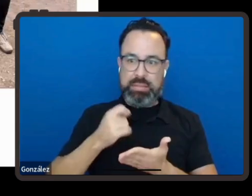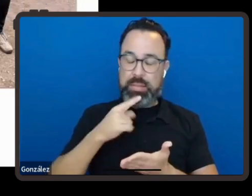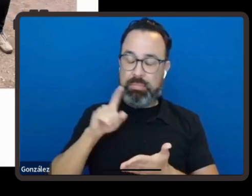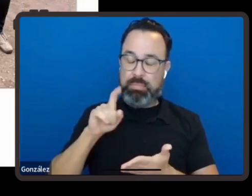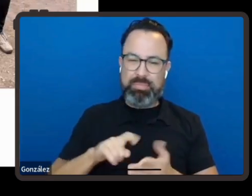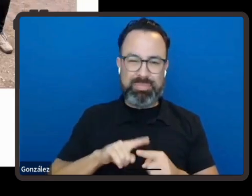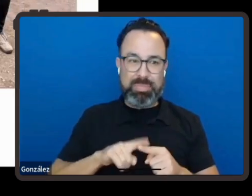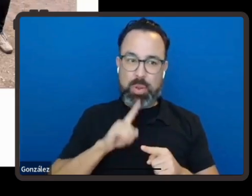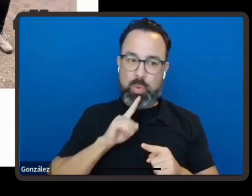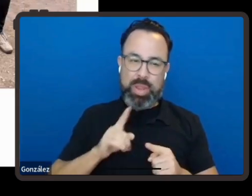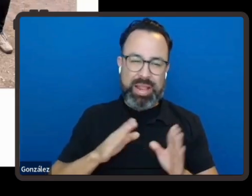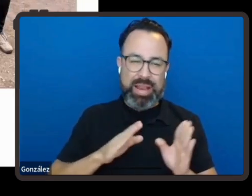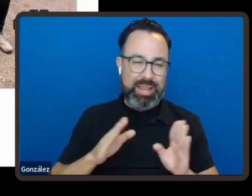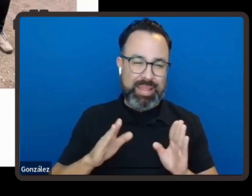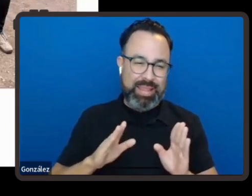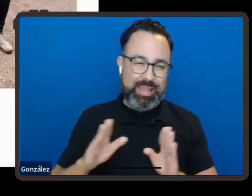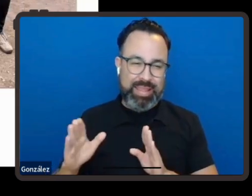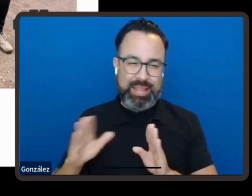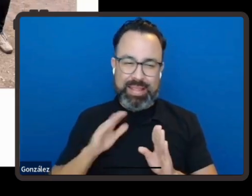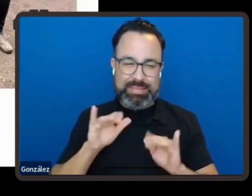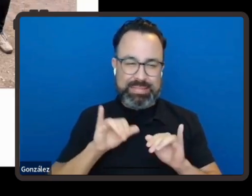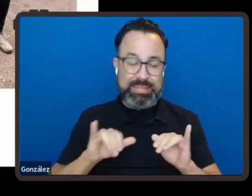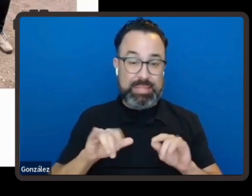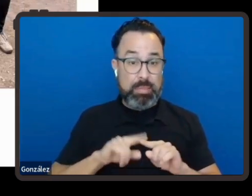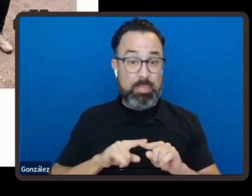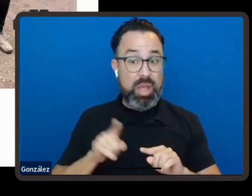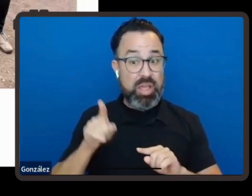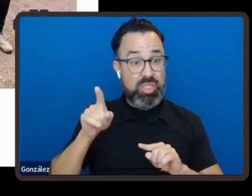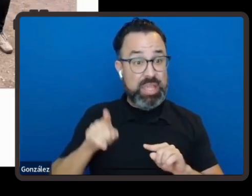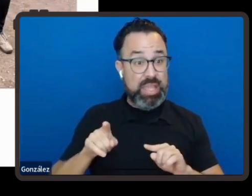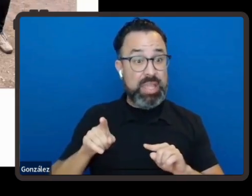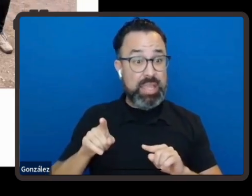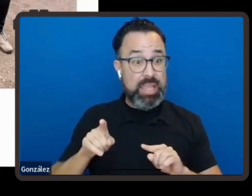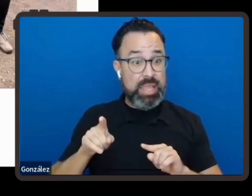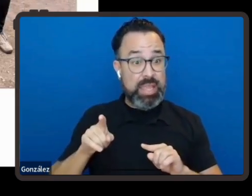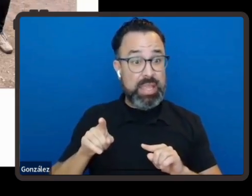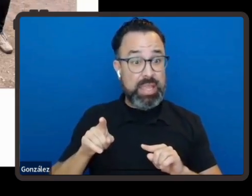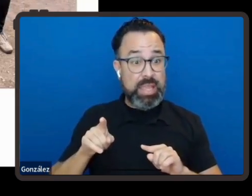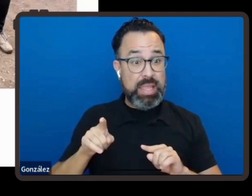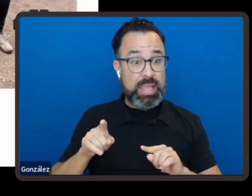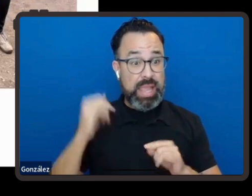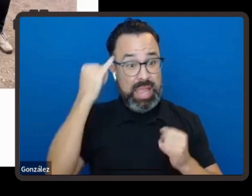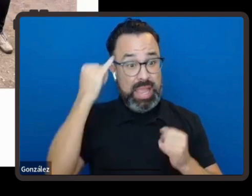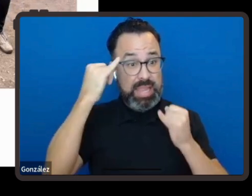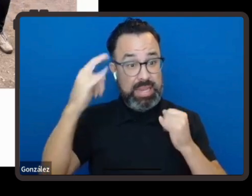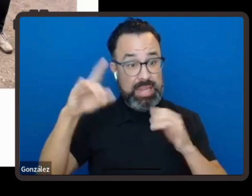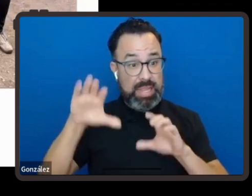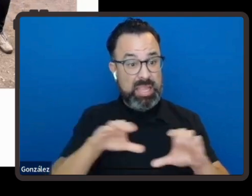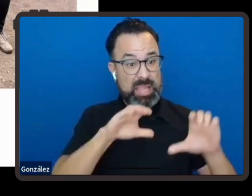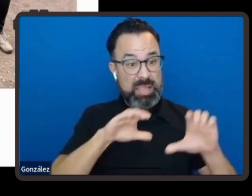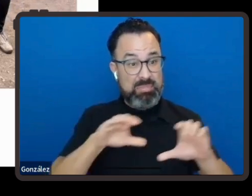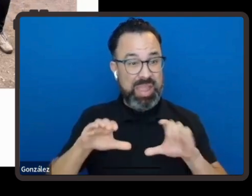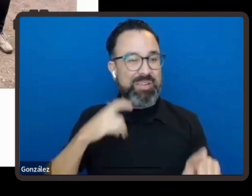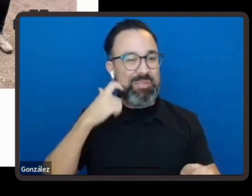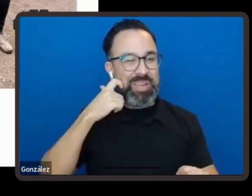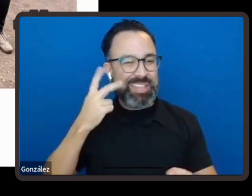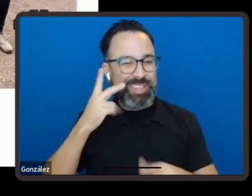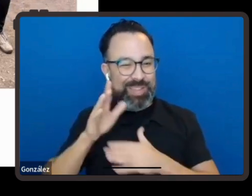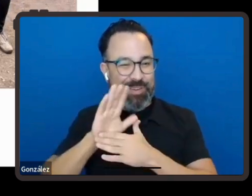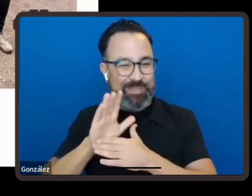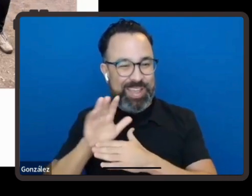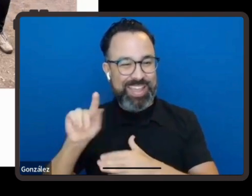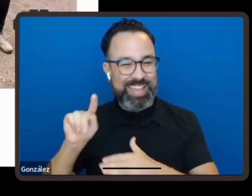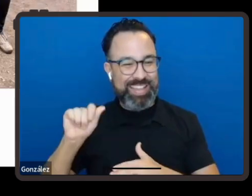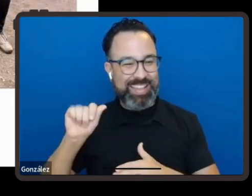doing a lot better. So these are the behavioral ideas. We've just seen some lovely video on Tai Chi. I think I might try and do